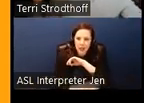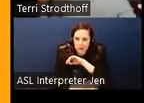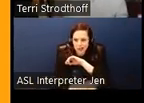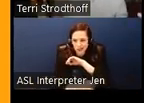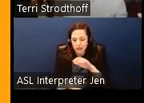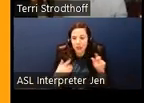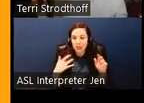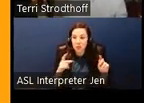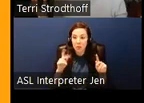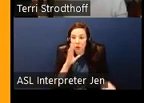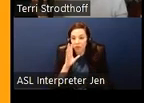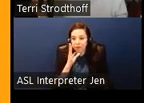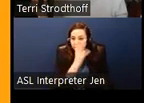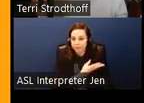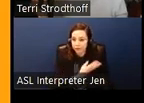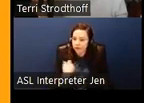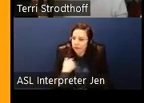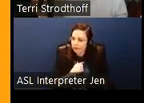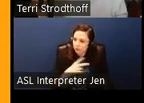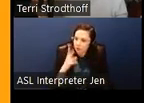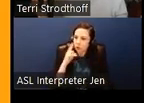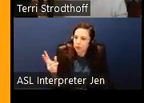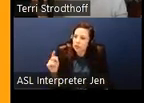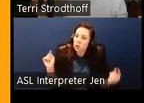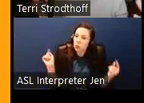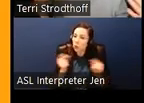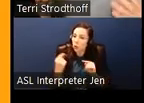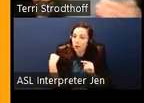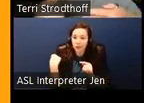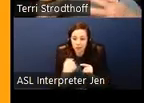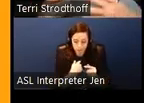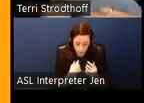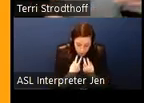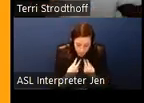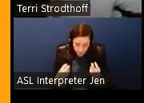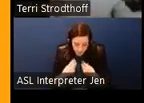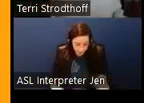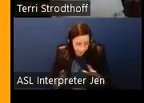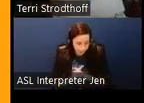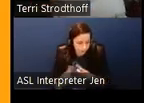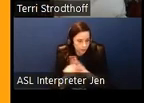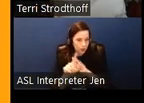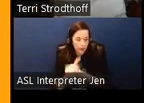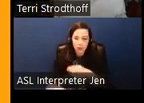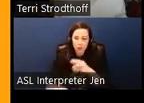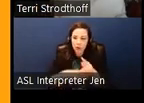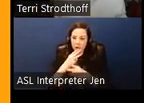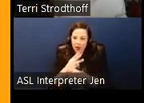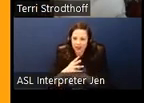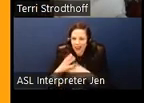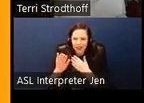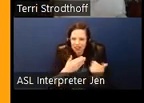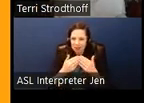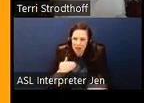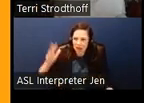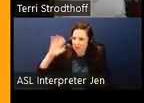see so many ways that we're wounded as we walk out in the world, that it's easy to be like, that stuff's back there and it doesn't matter as much.